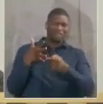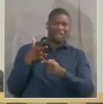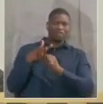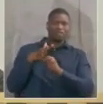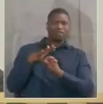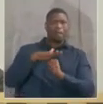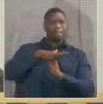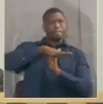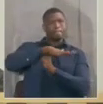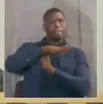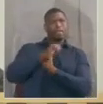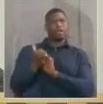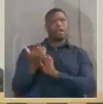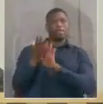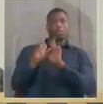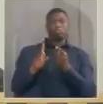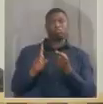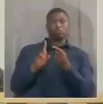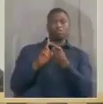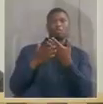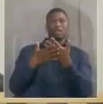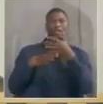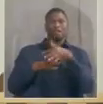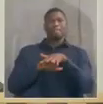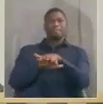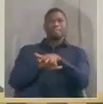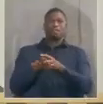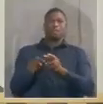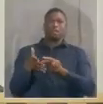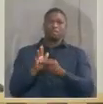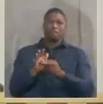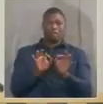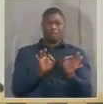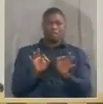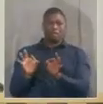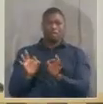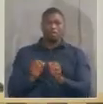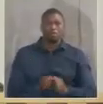approach to implement the plan.